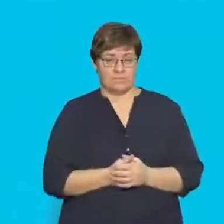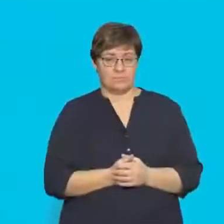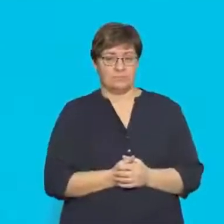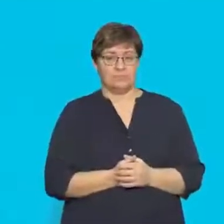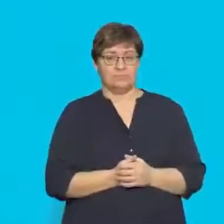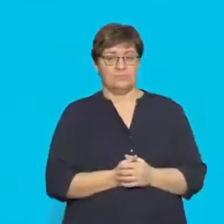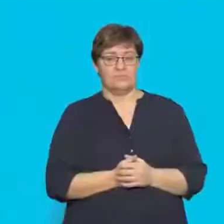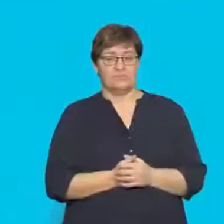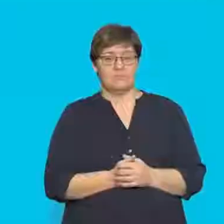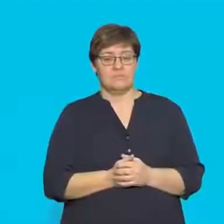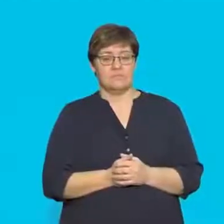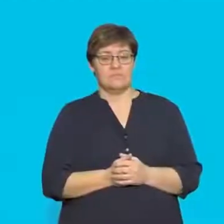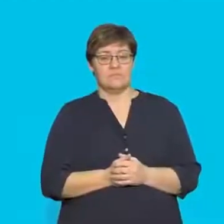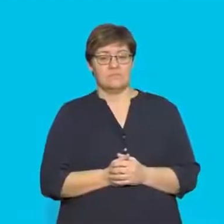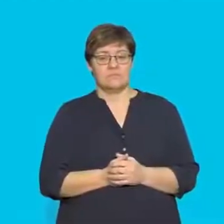So